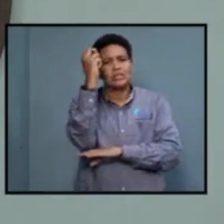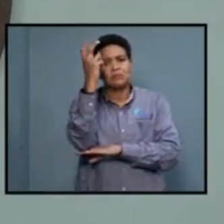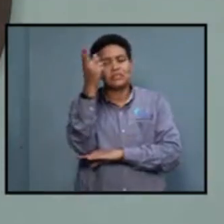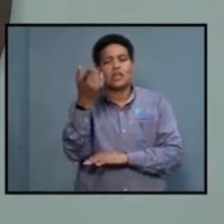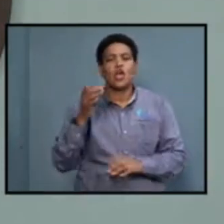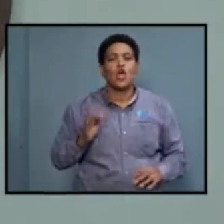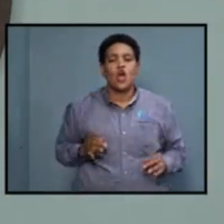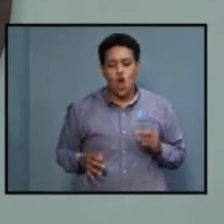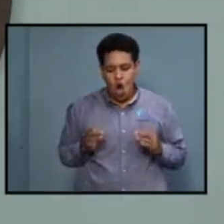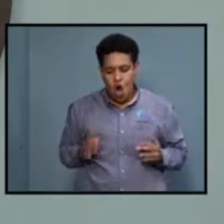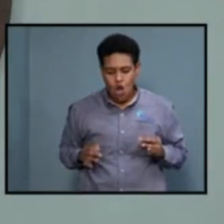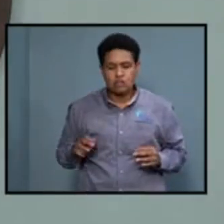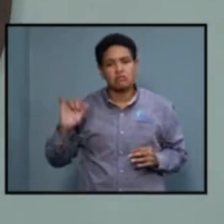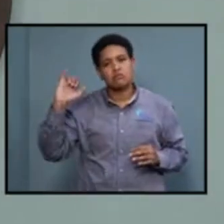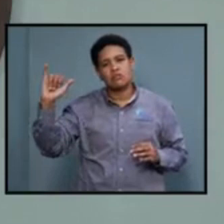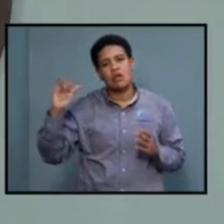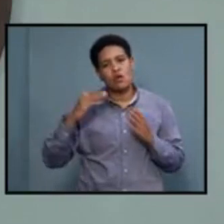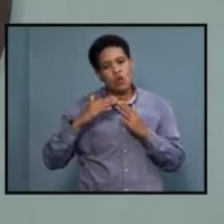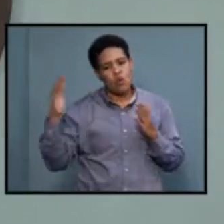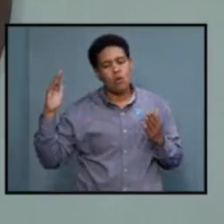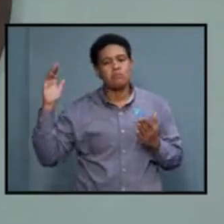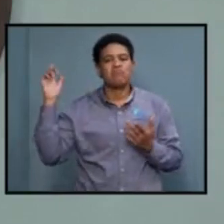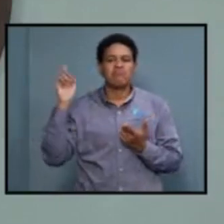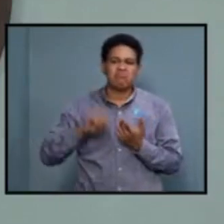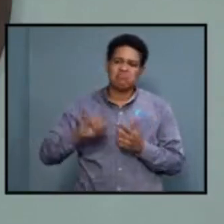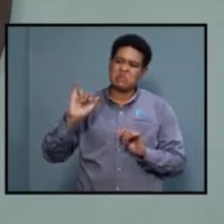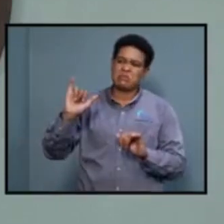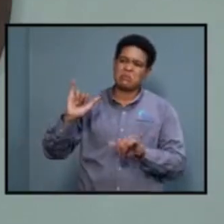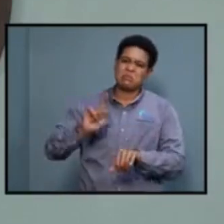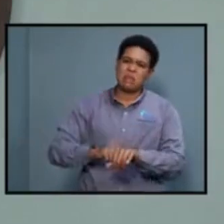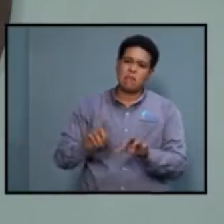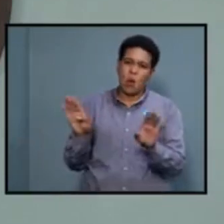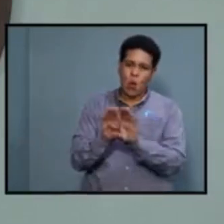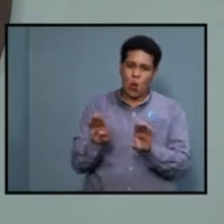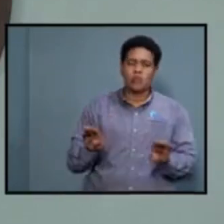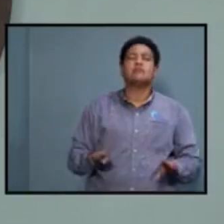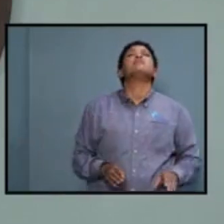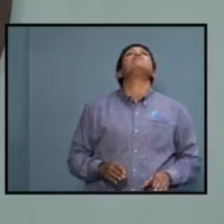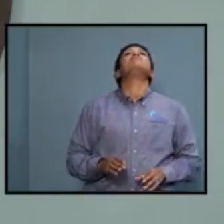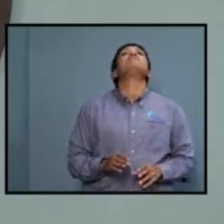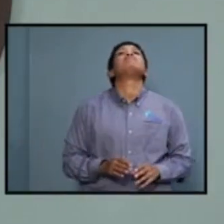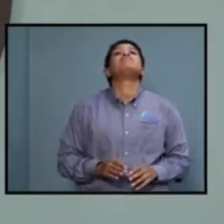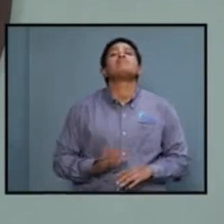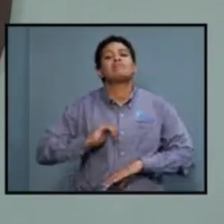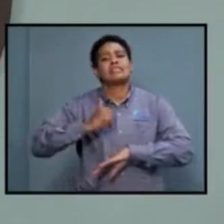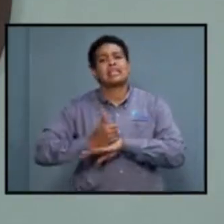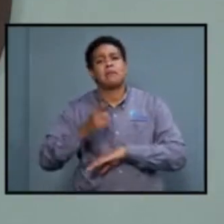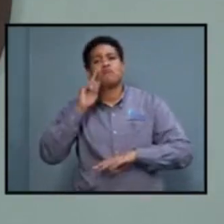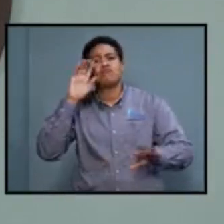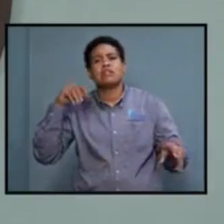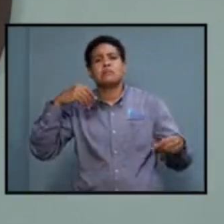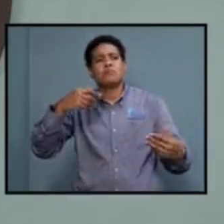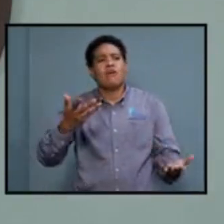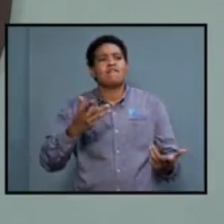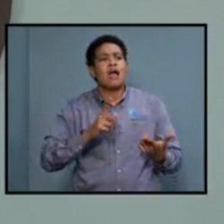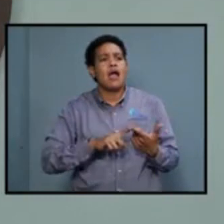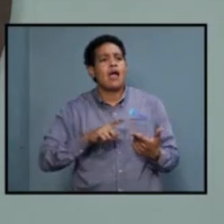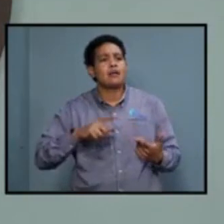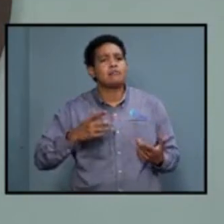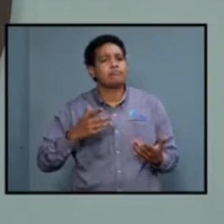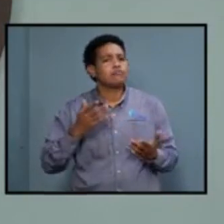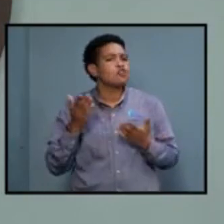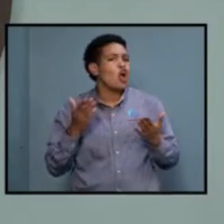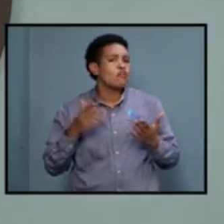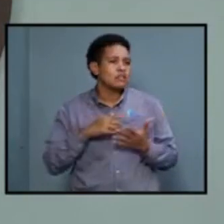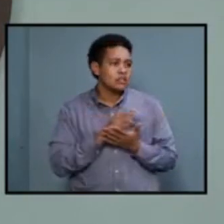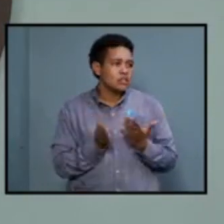courts they can remain open to their normal working hours establishments providing the following